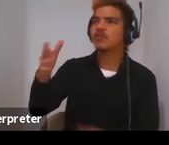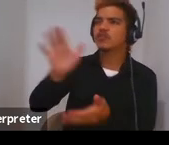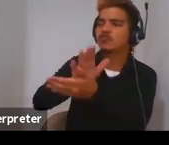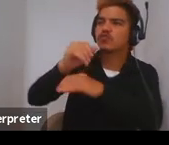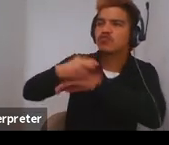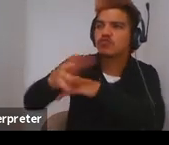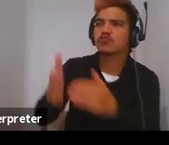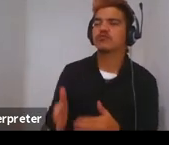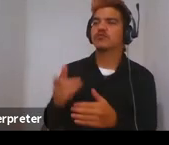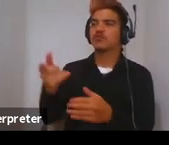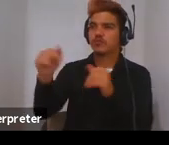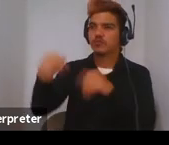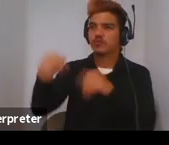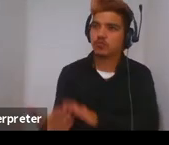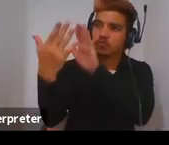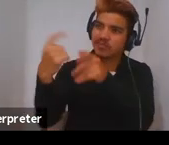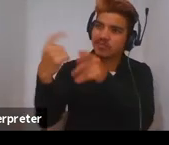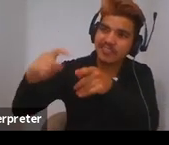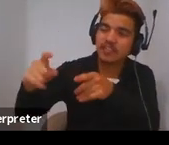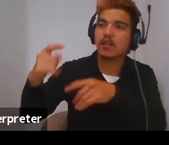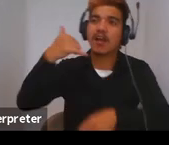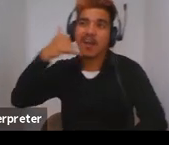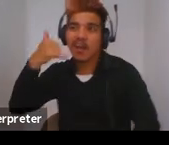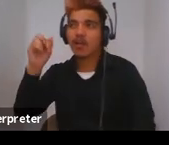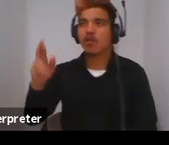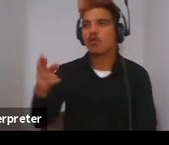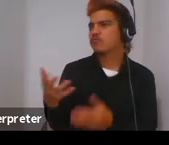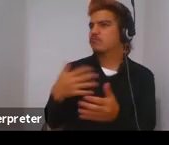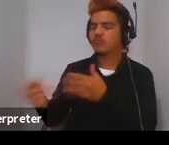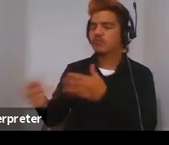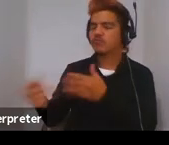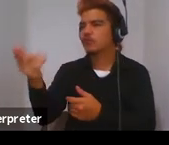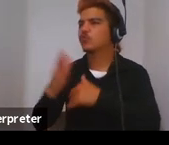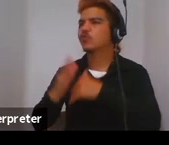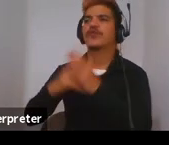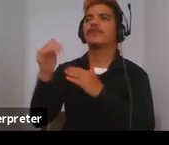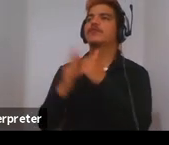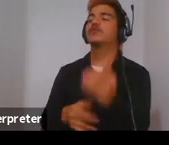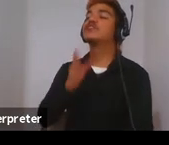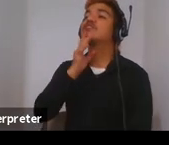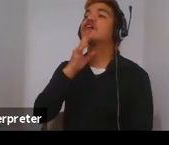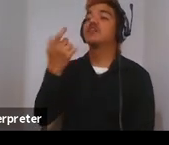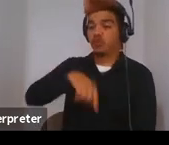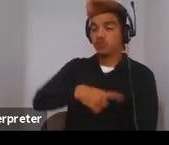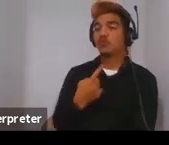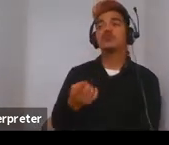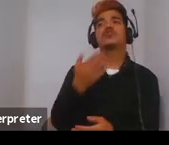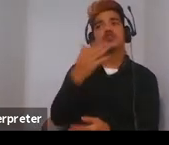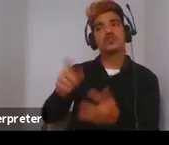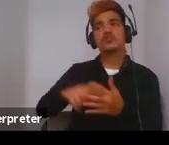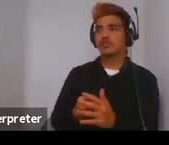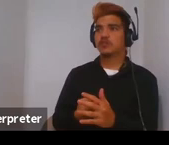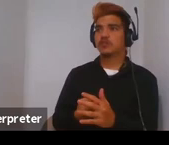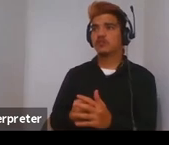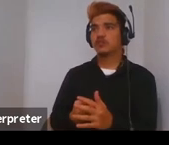them face to face, over text, on the phone, or however you're most comfortable. Talking to us was a good start. Until